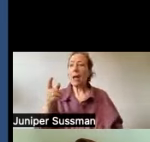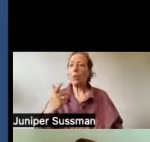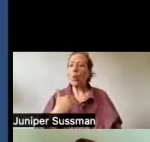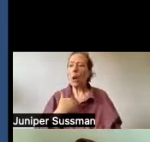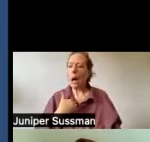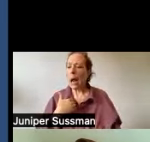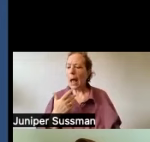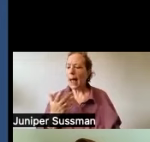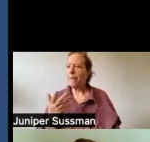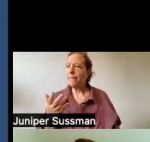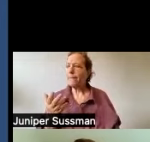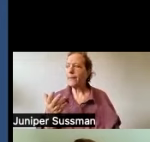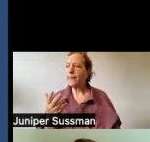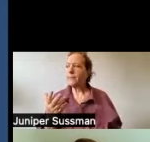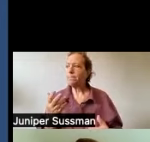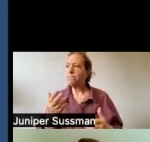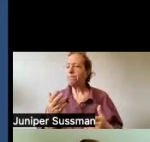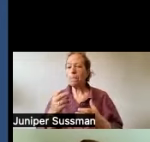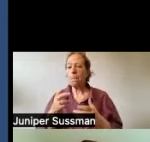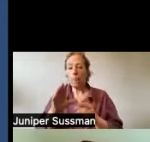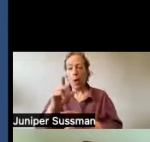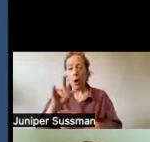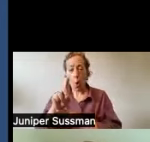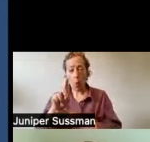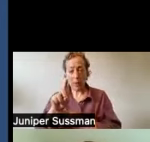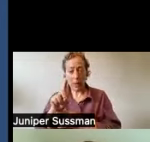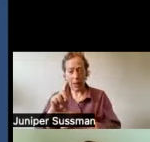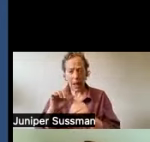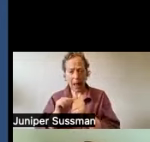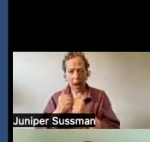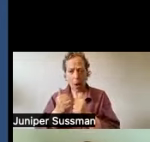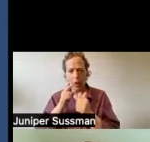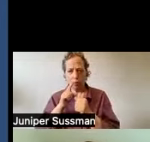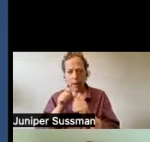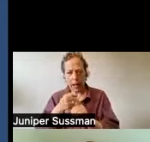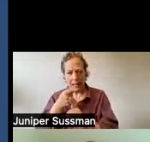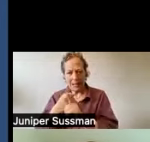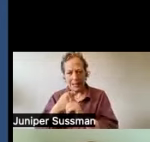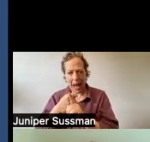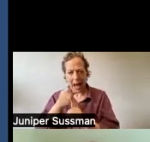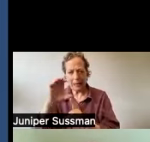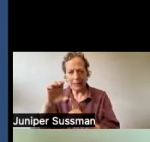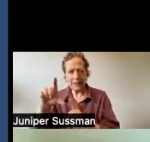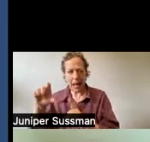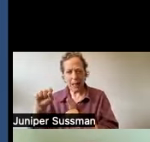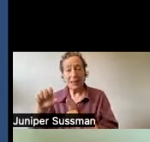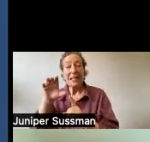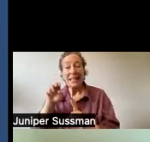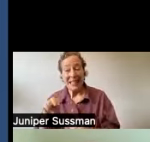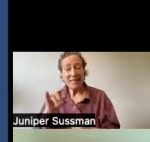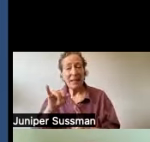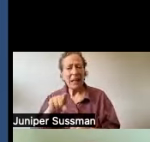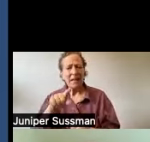the way that COVID attacks cells in the body, even if it's an asymptomatic or less symptomatic